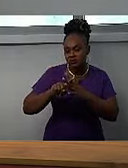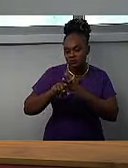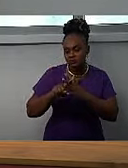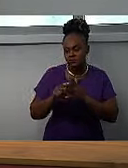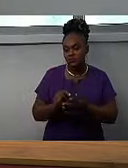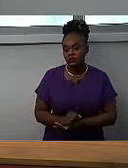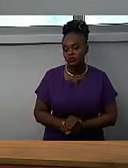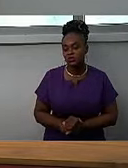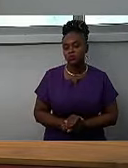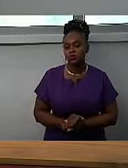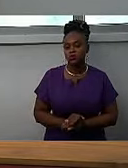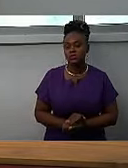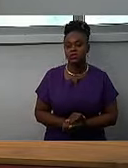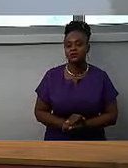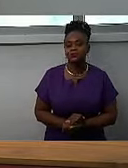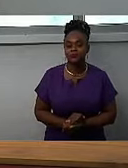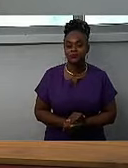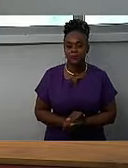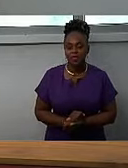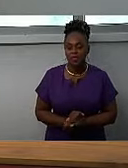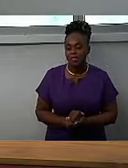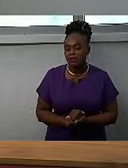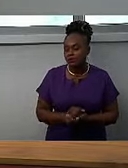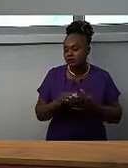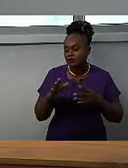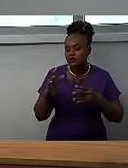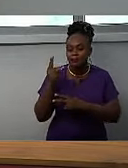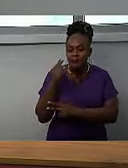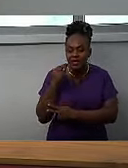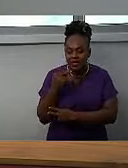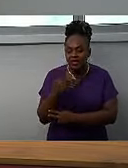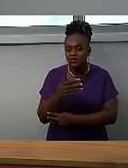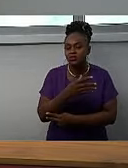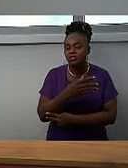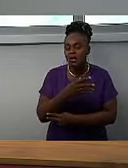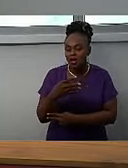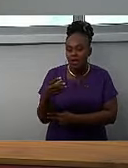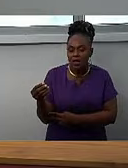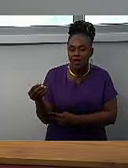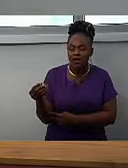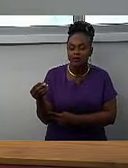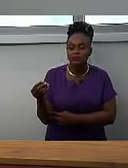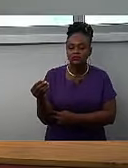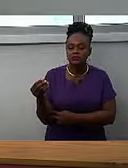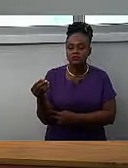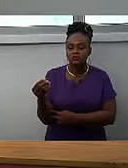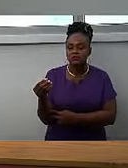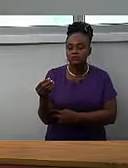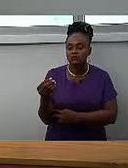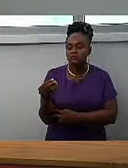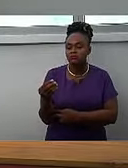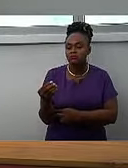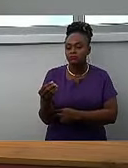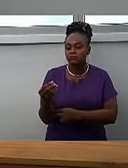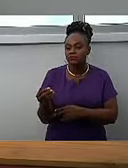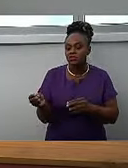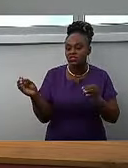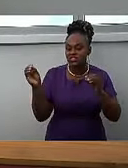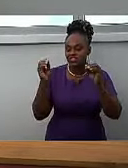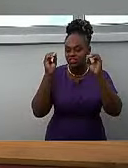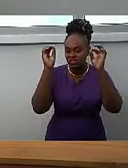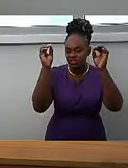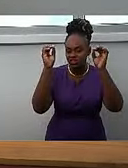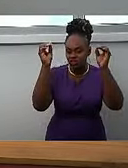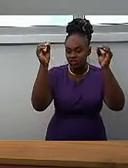Grenadian history in our schools, Spanish in primary schools, and the expansion of the teaching of creative and